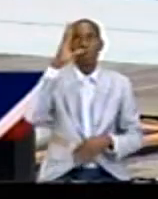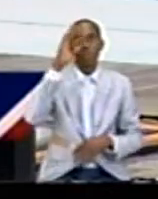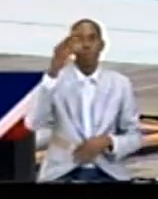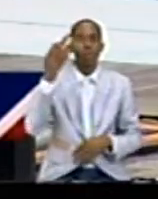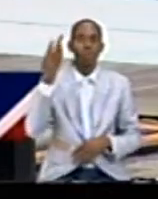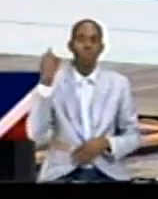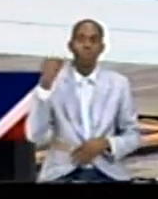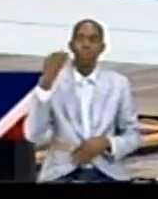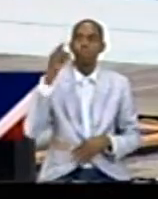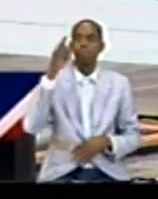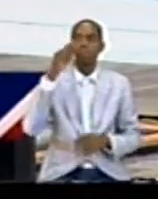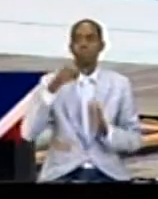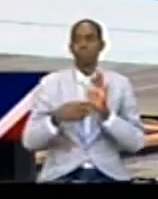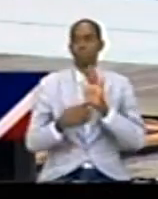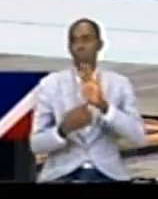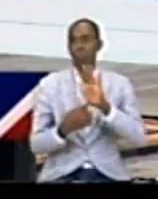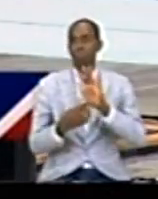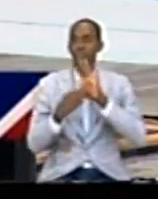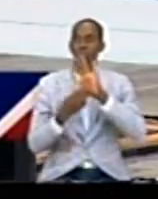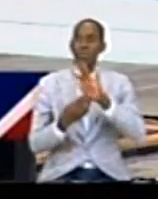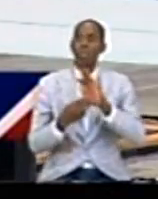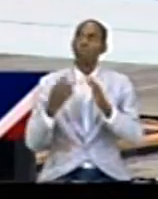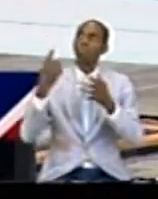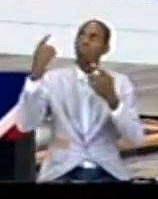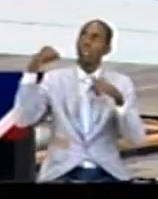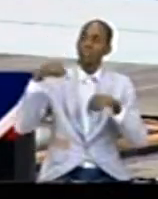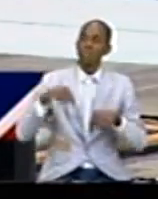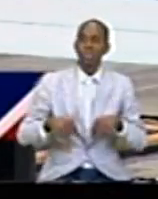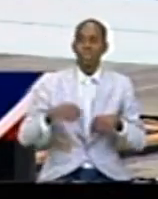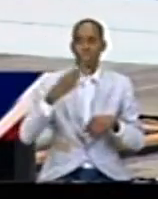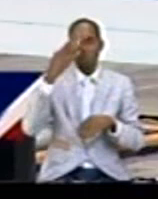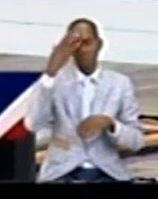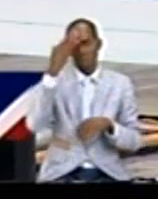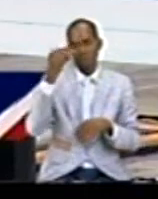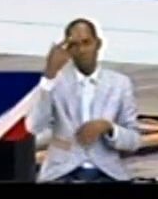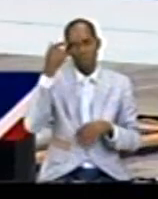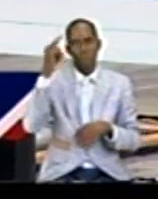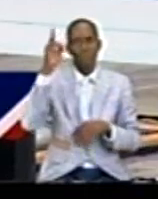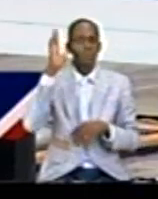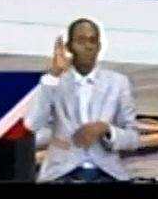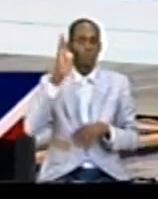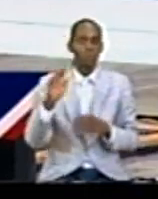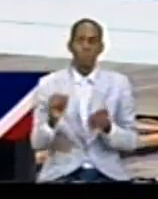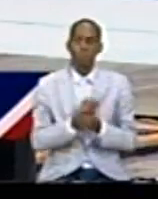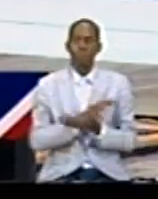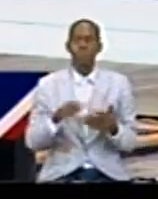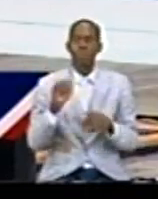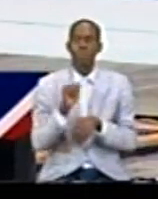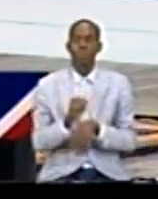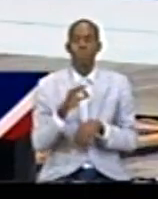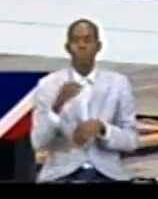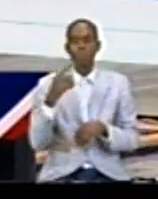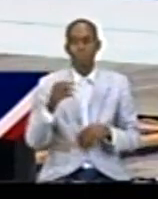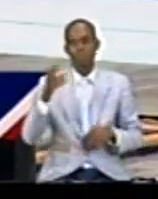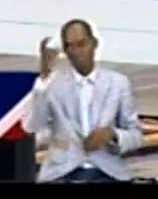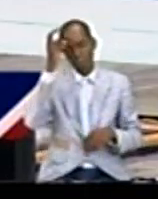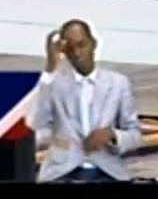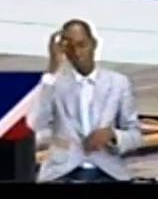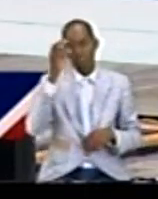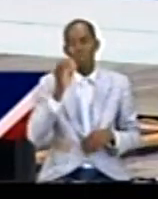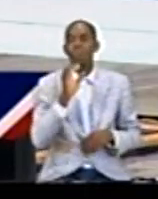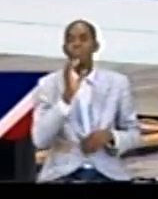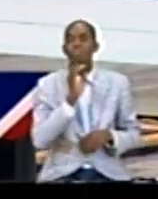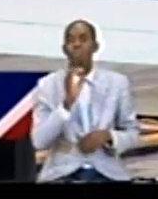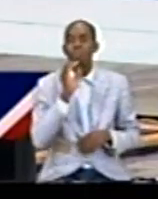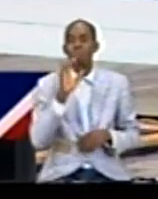that he might destroy the works of the devil. Occultic power is the work